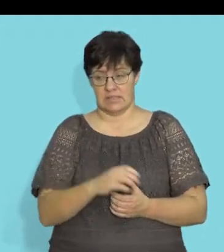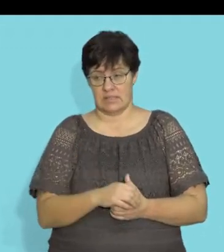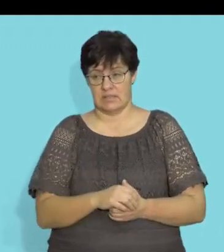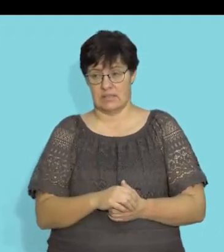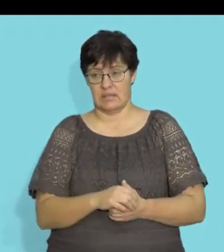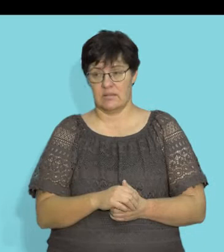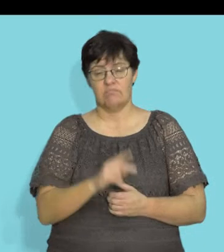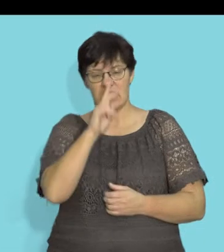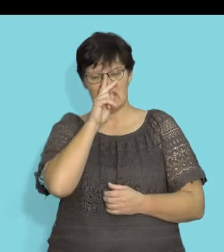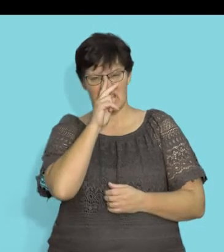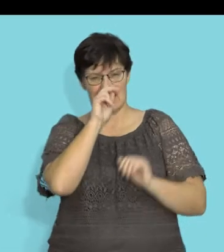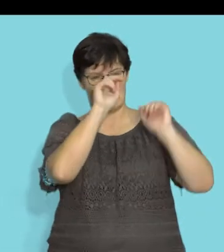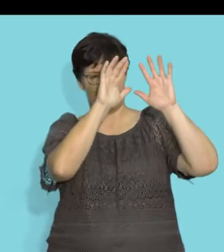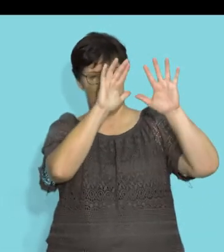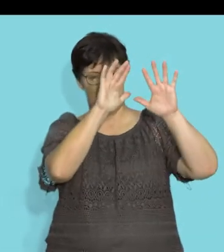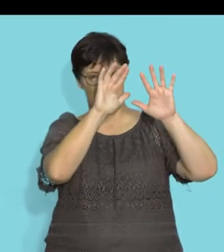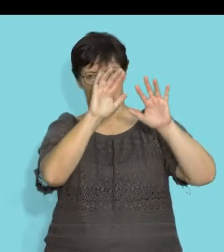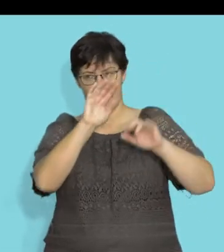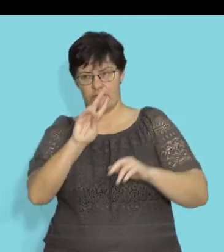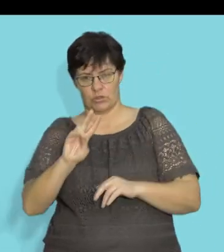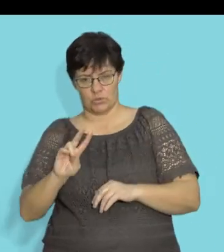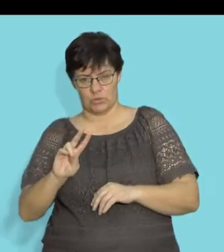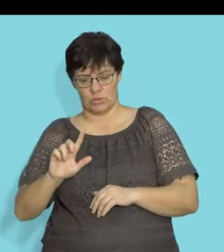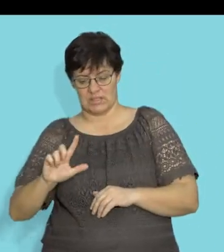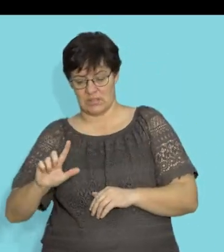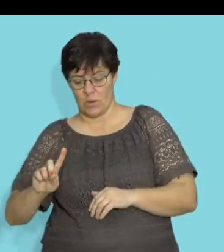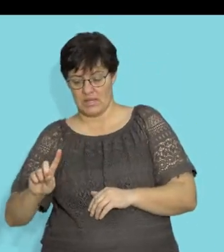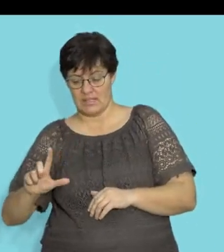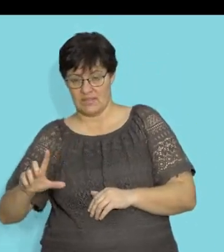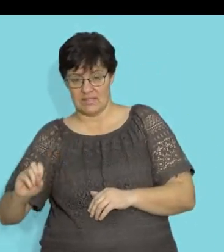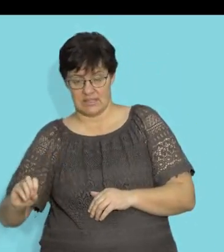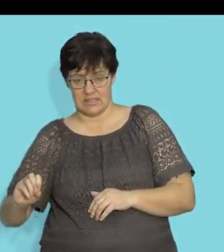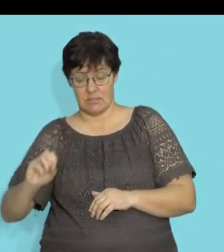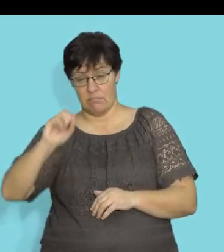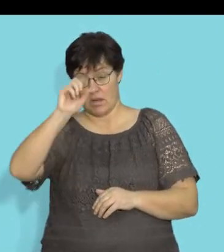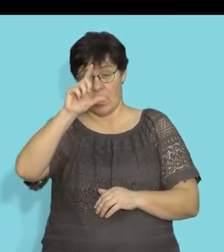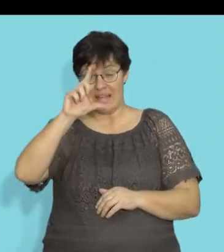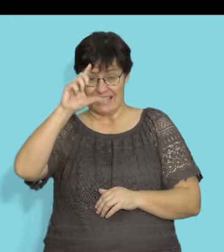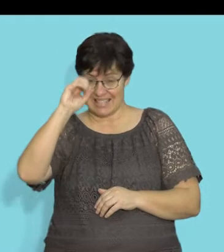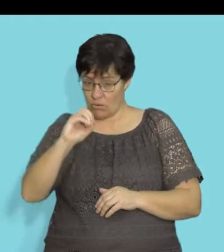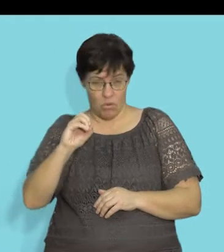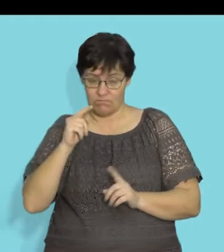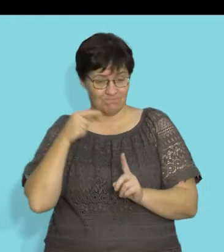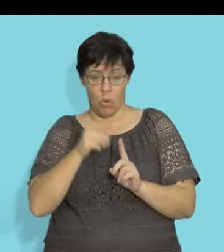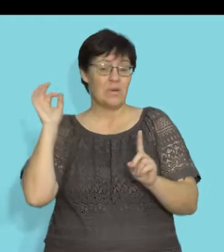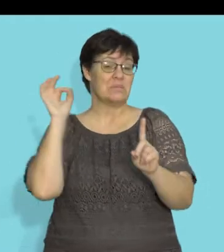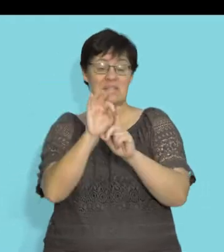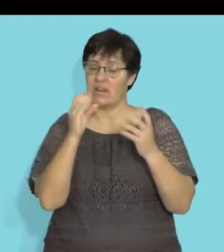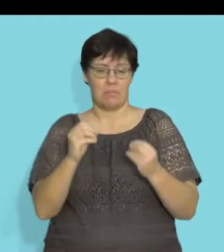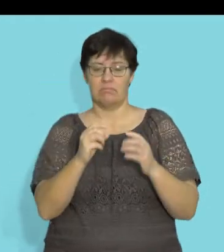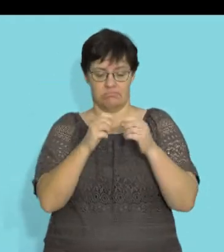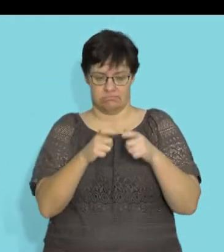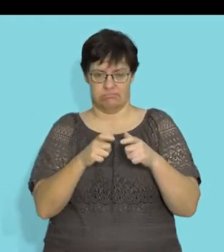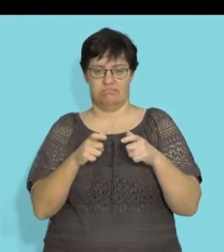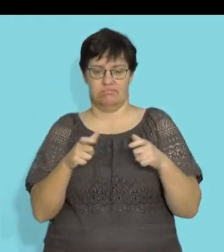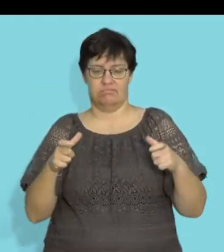170. So I'm sure that everyone agrees with me that these numbers are not getting closer and closer to a specific